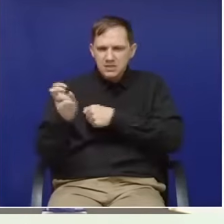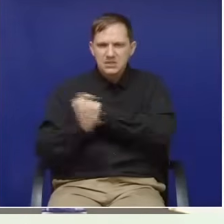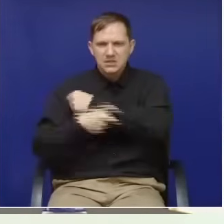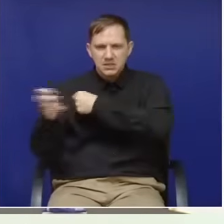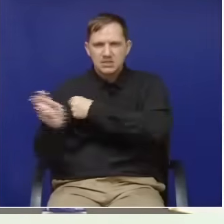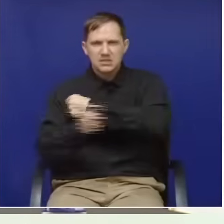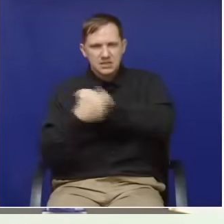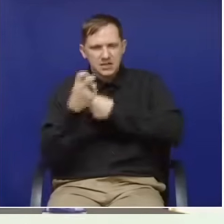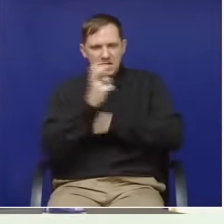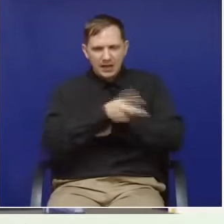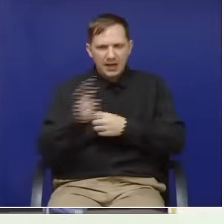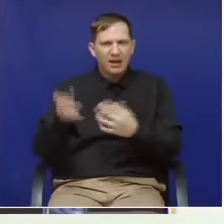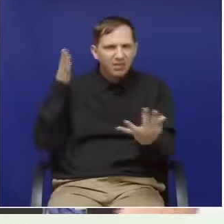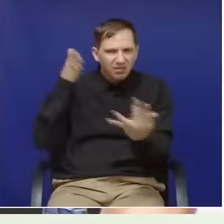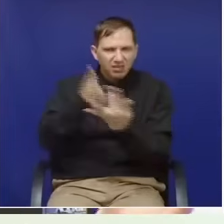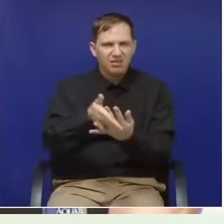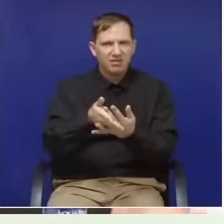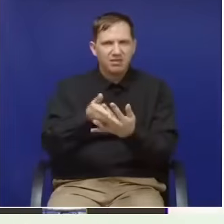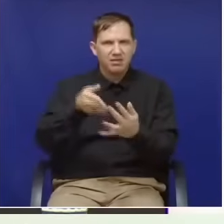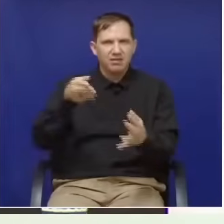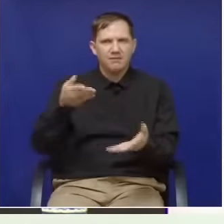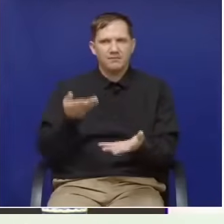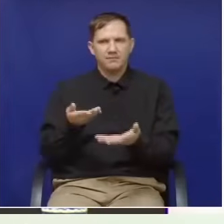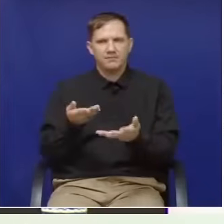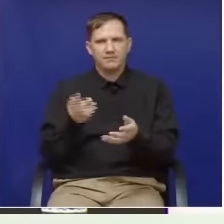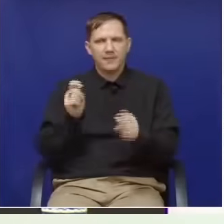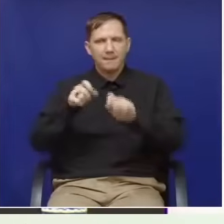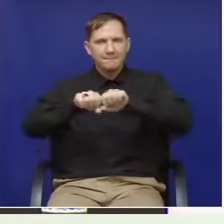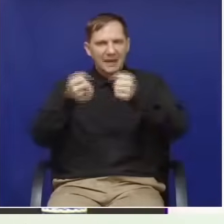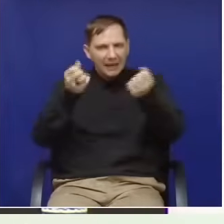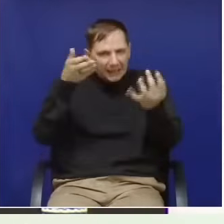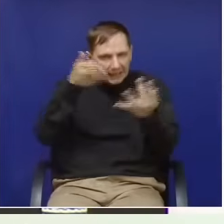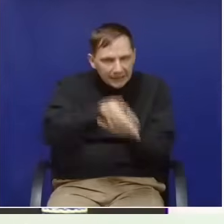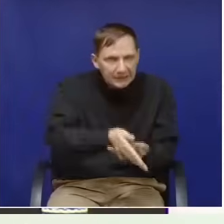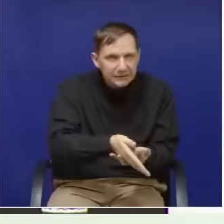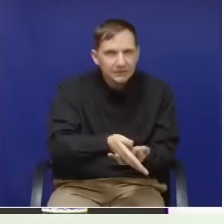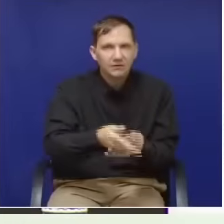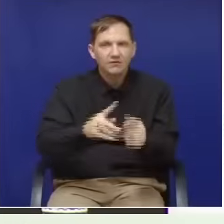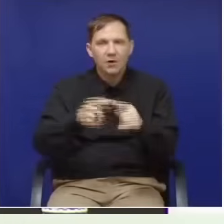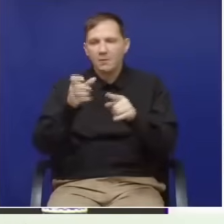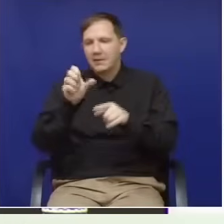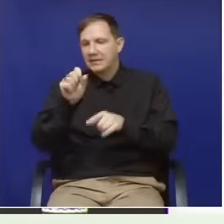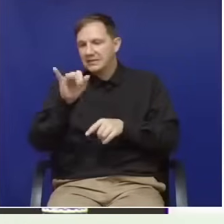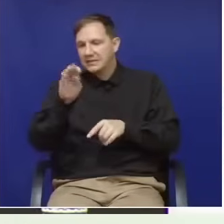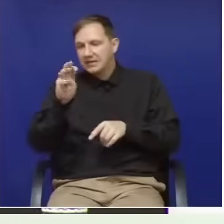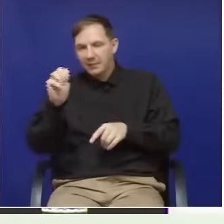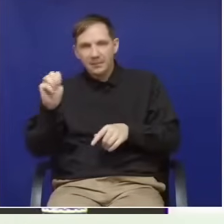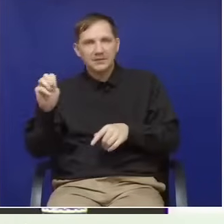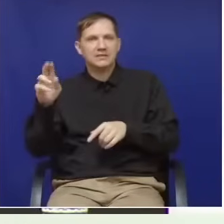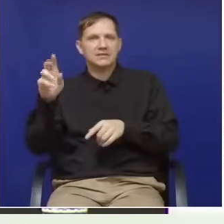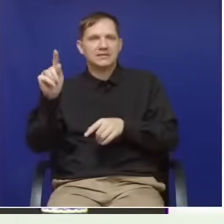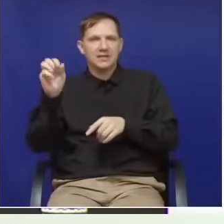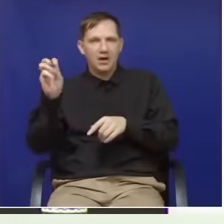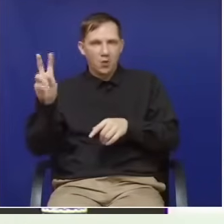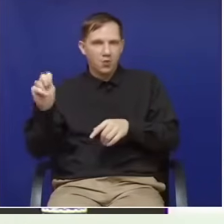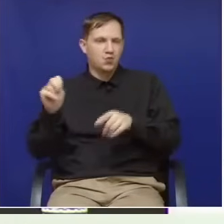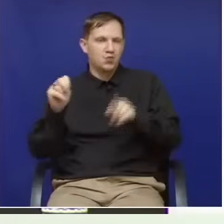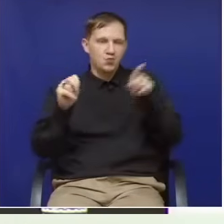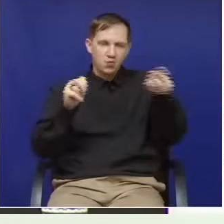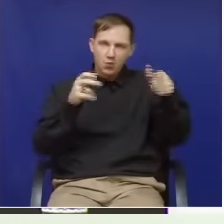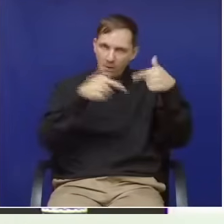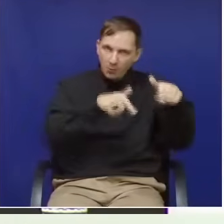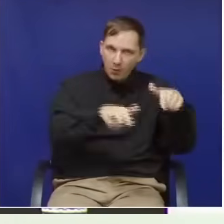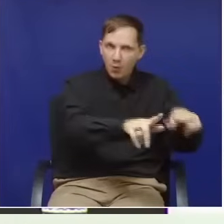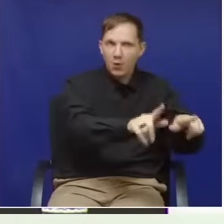security breaches at military bases all over the country, from Simonstown to Limpopo,